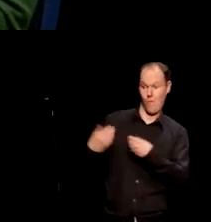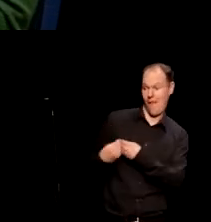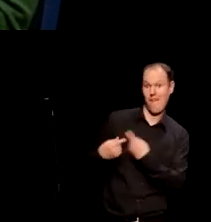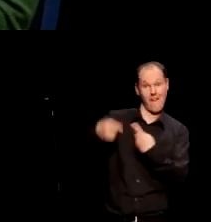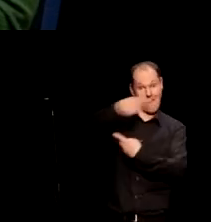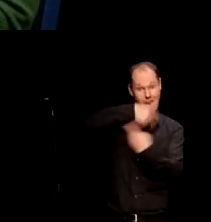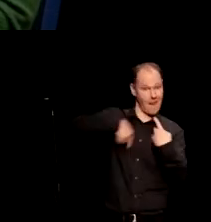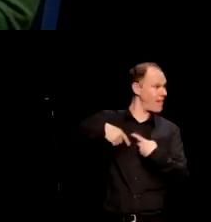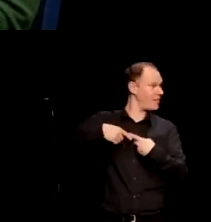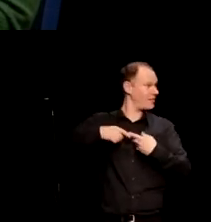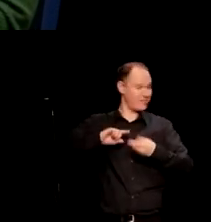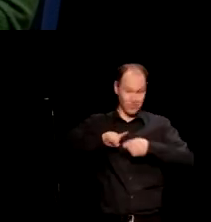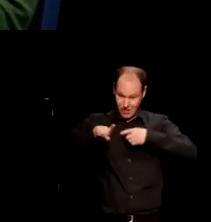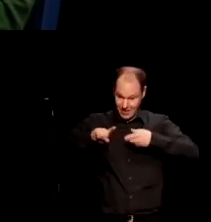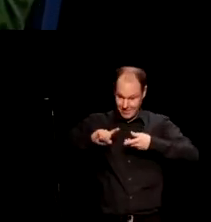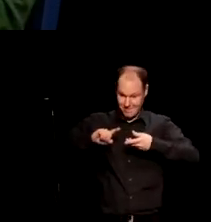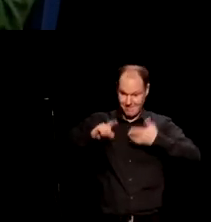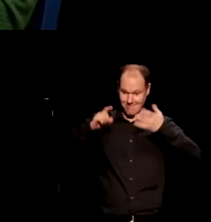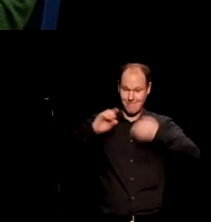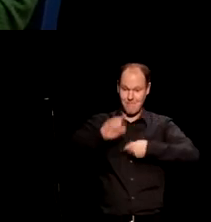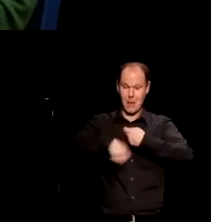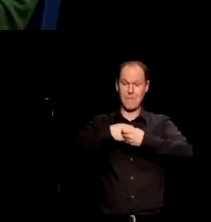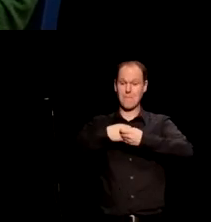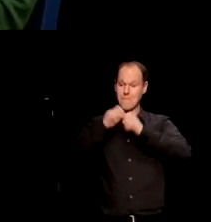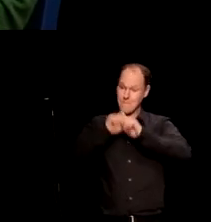yourself to really bring these to life.